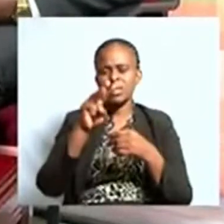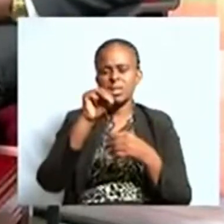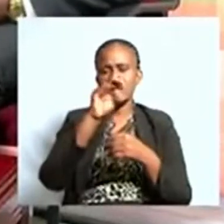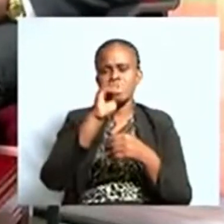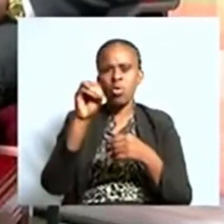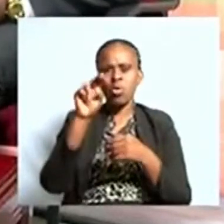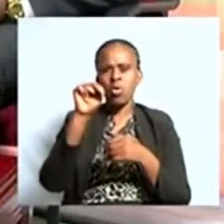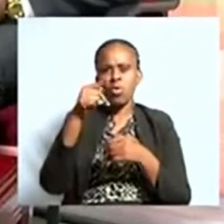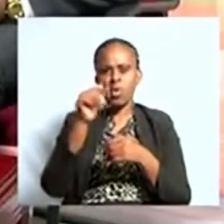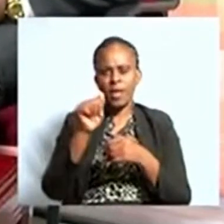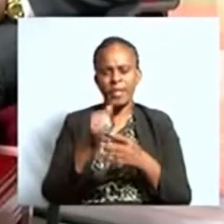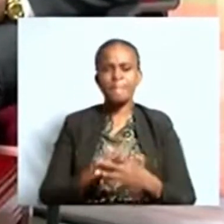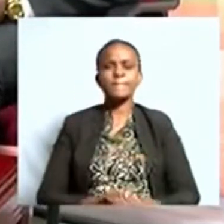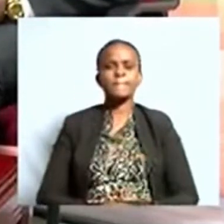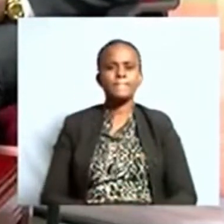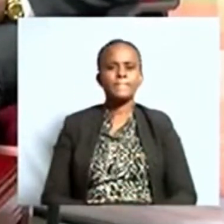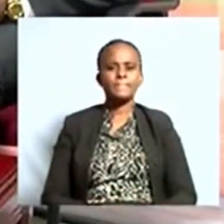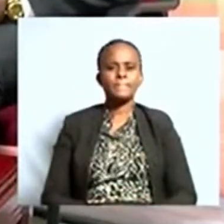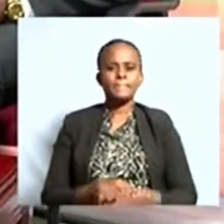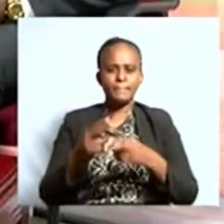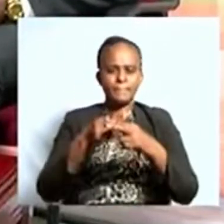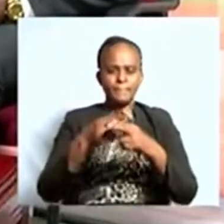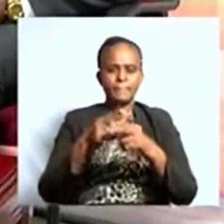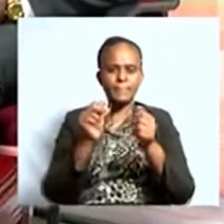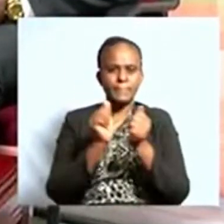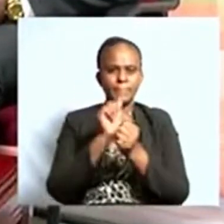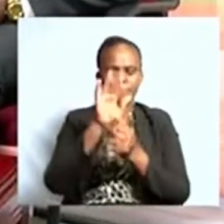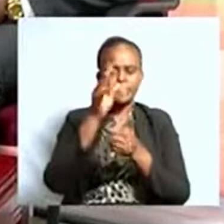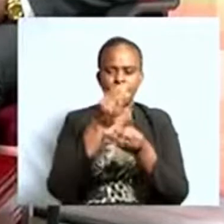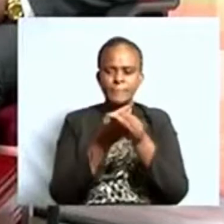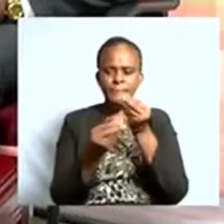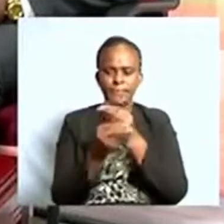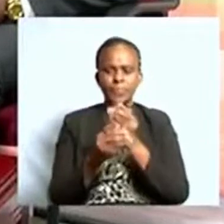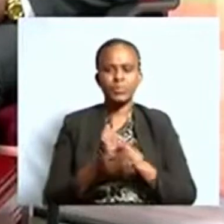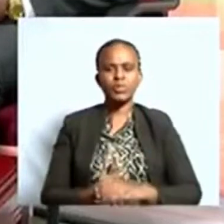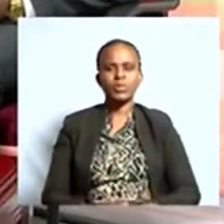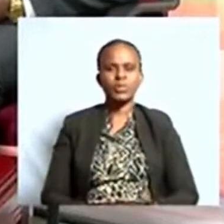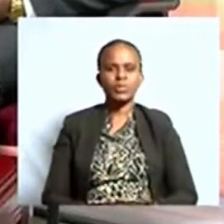Munyumbwe. Mr. Monga Munyumbwe. Just be brief with your contribution, Mr. Monga.